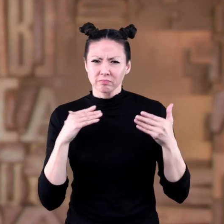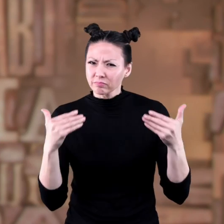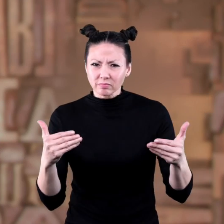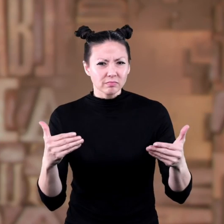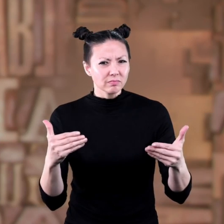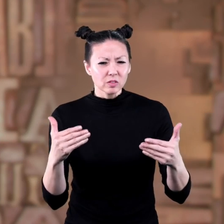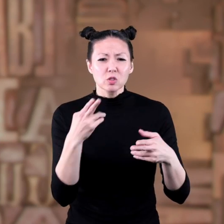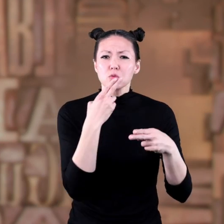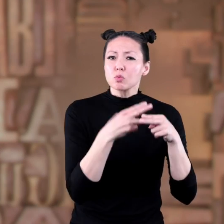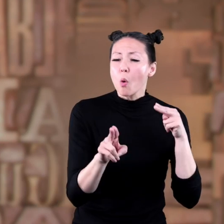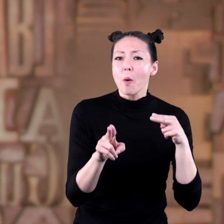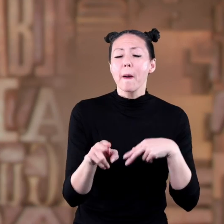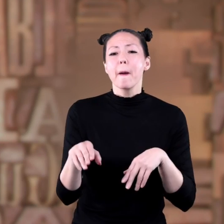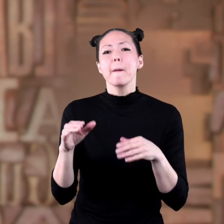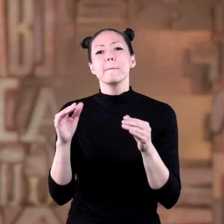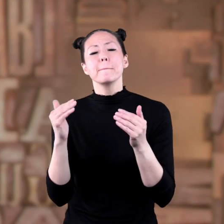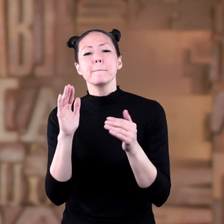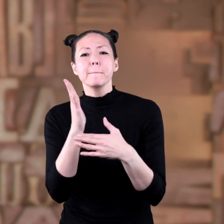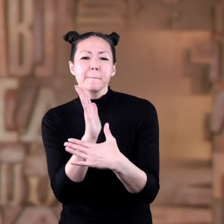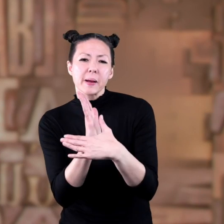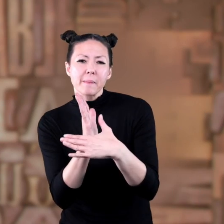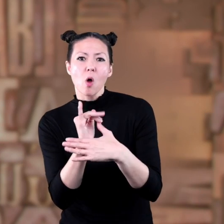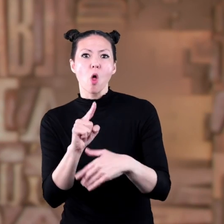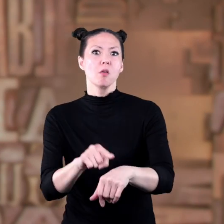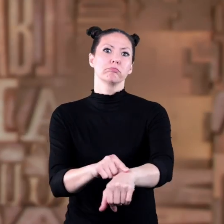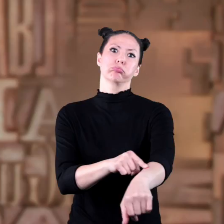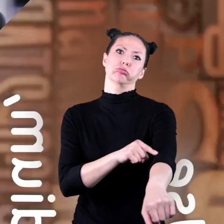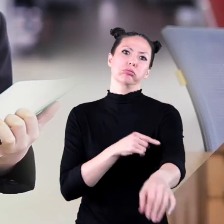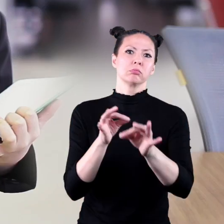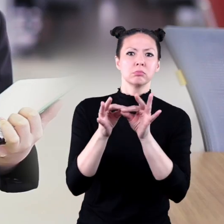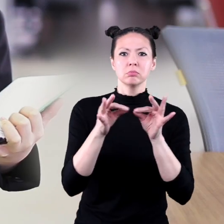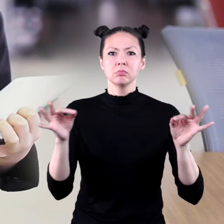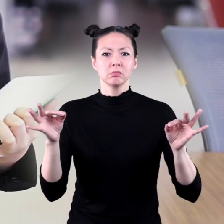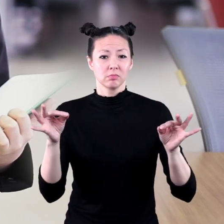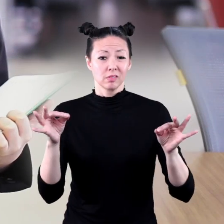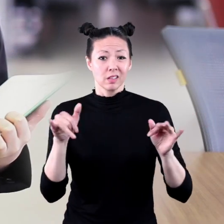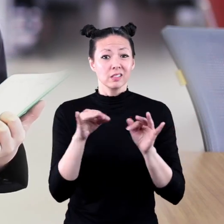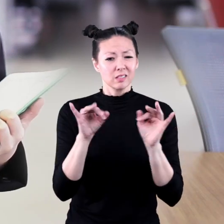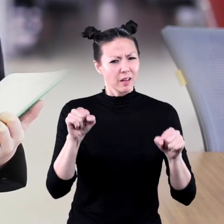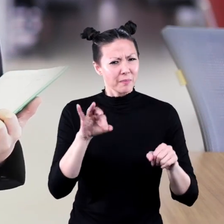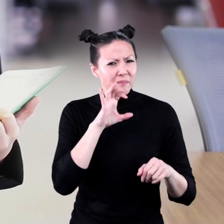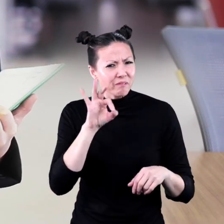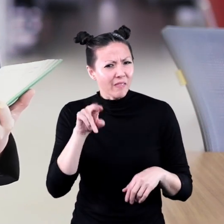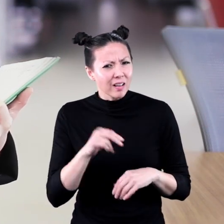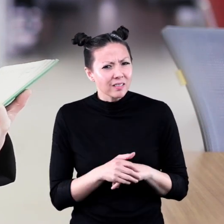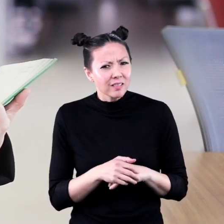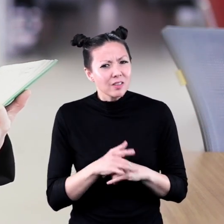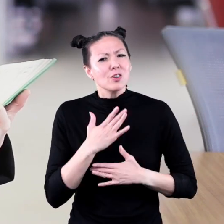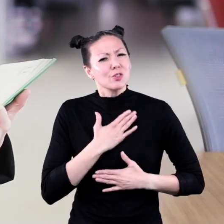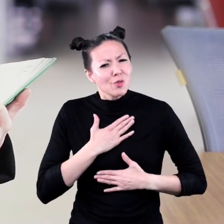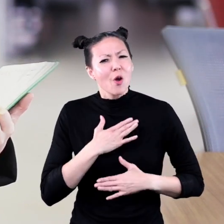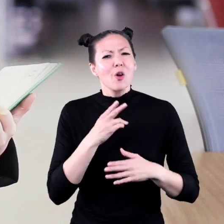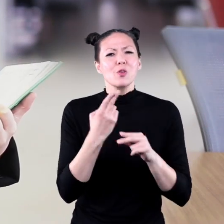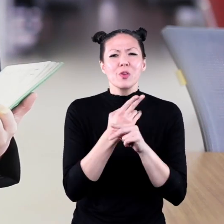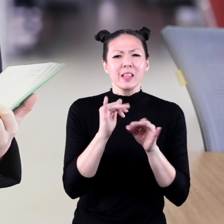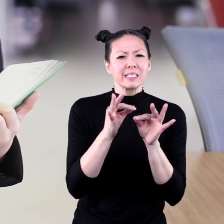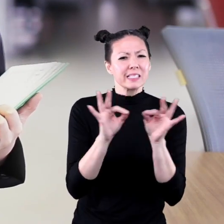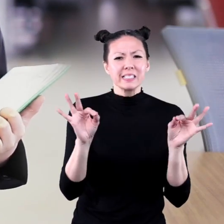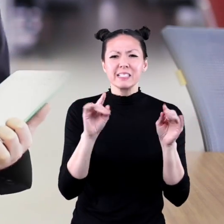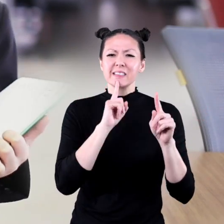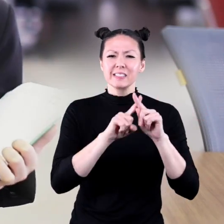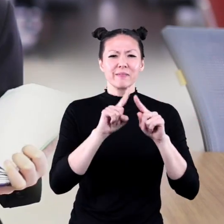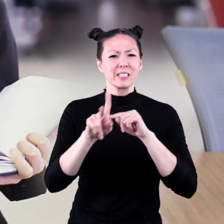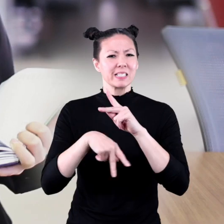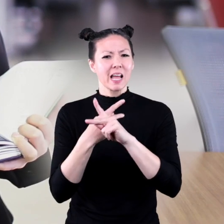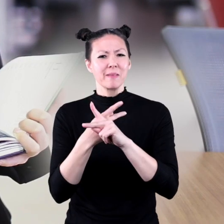use short, medium-sized, and long sentences. Sentences can be fun, so enjoy using all these different types